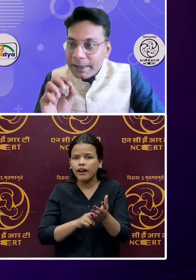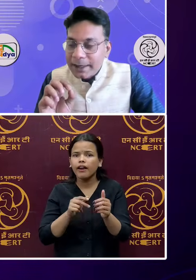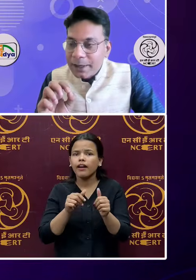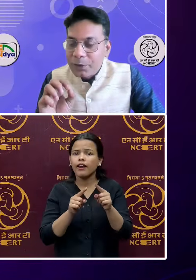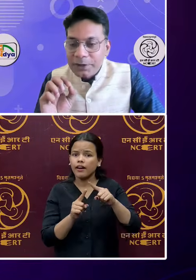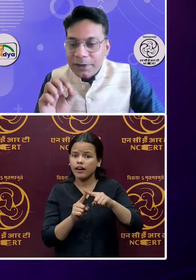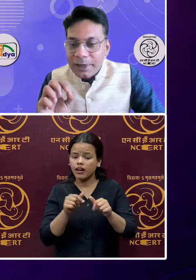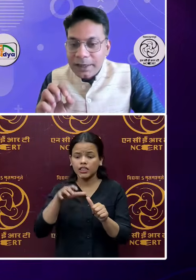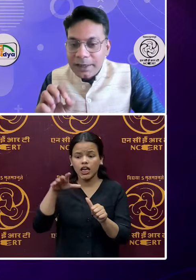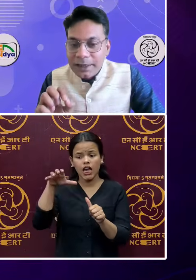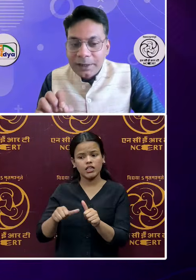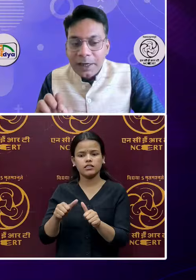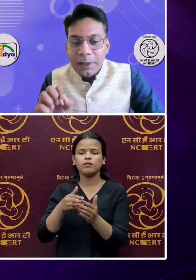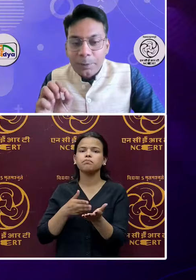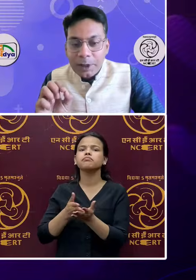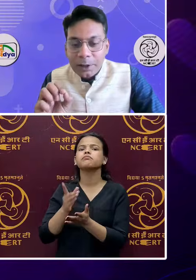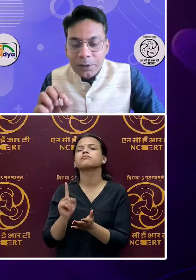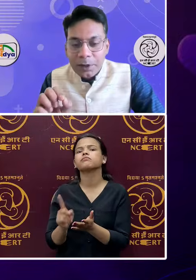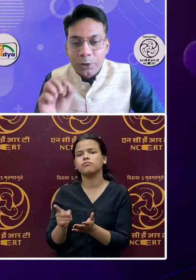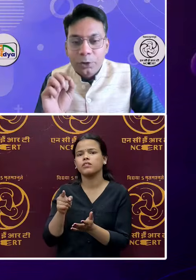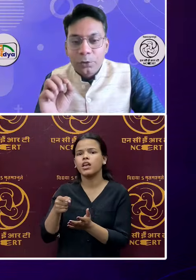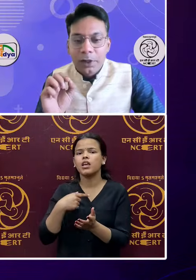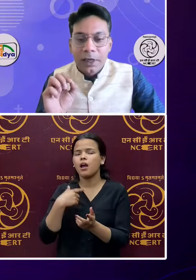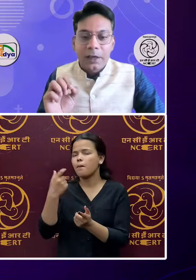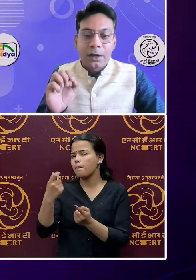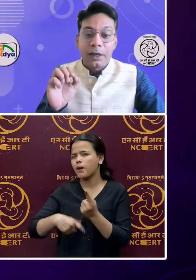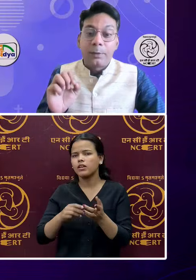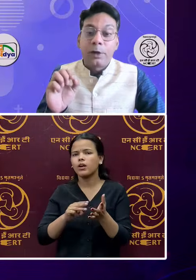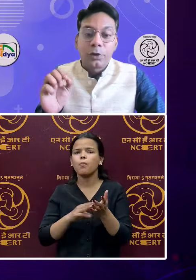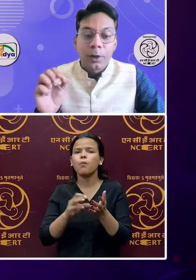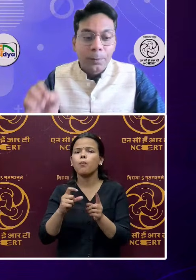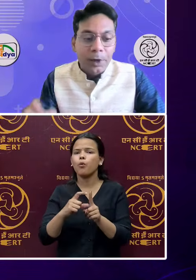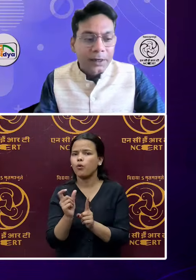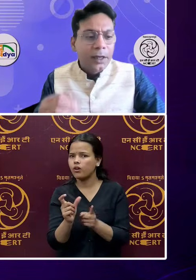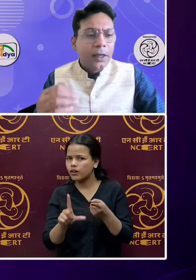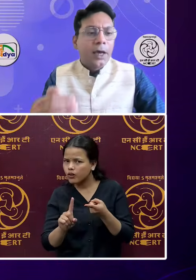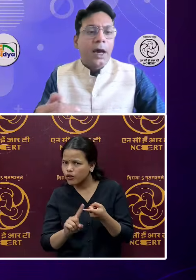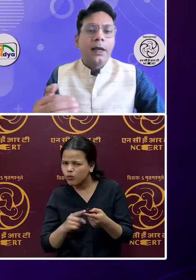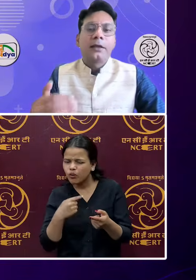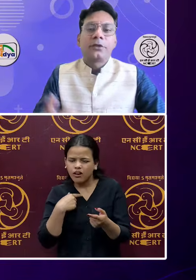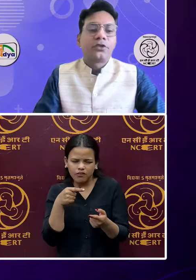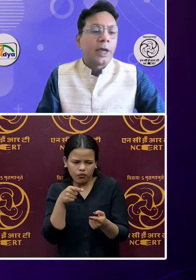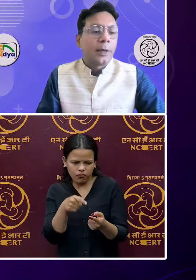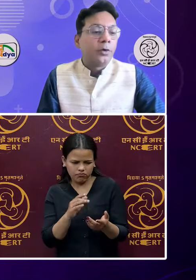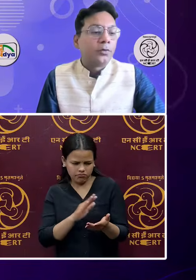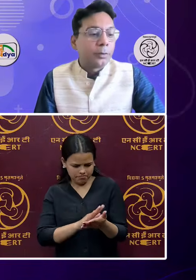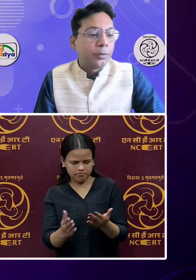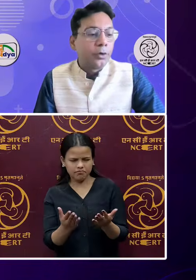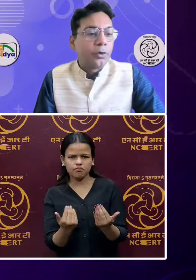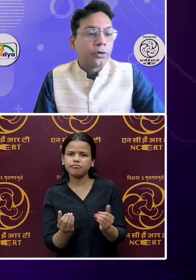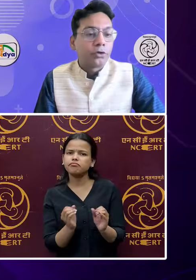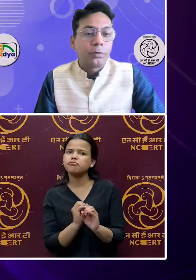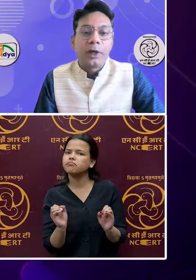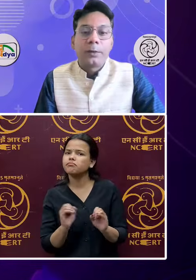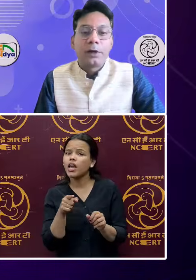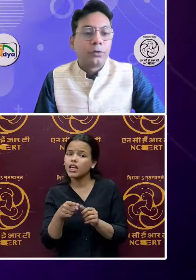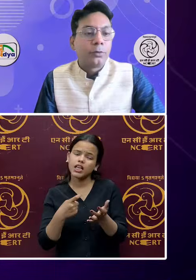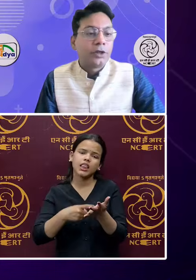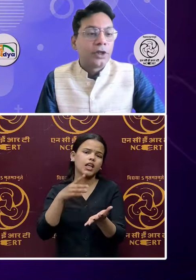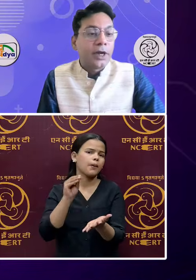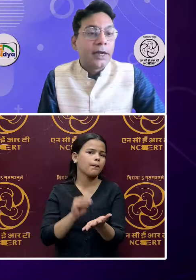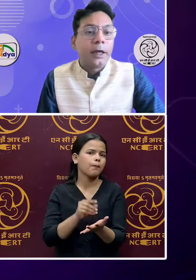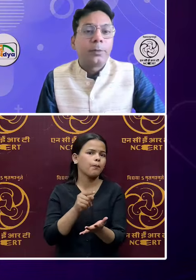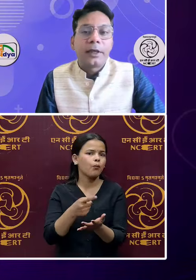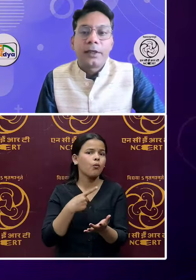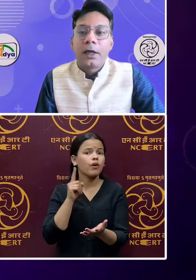which e-content a particular module they are unable to complete. All such type of report should be able to